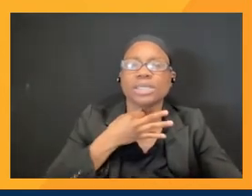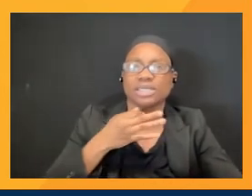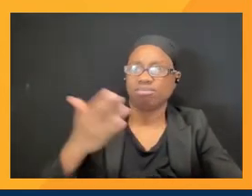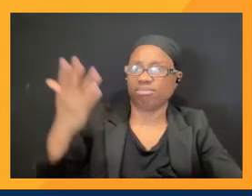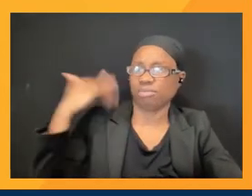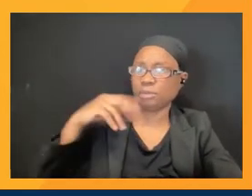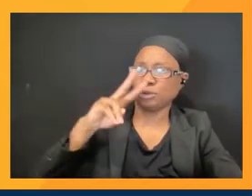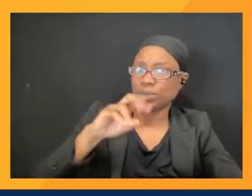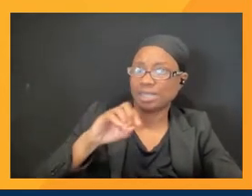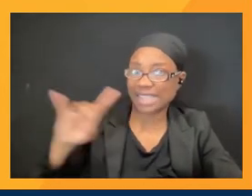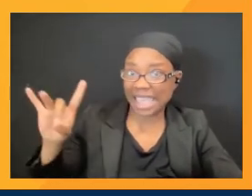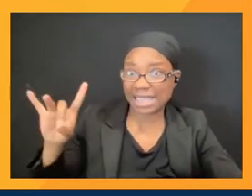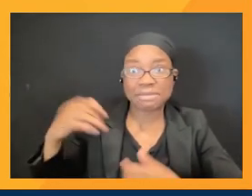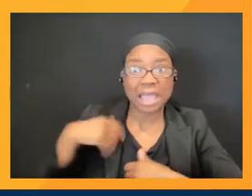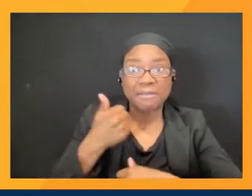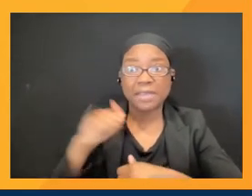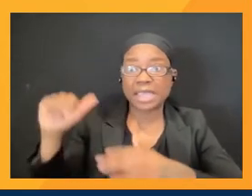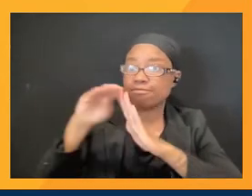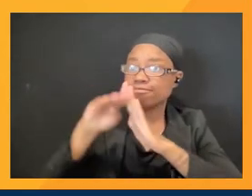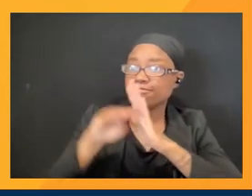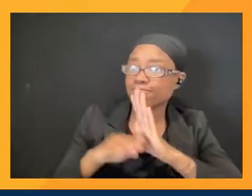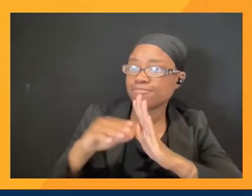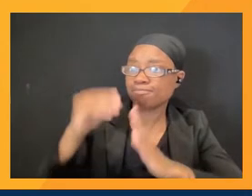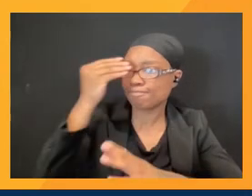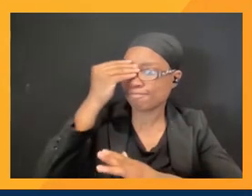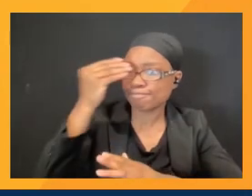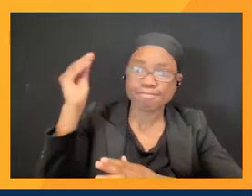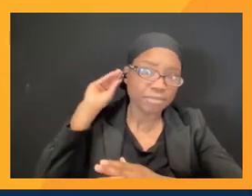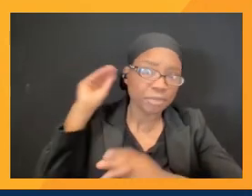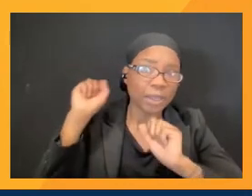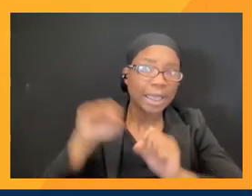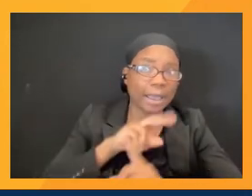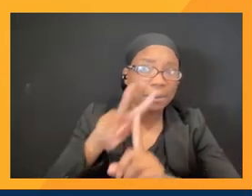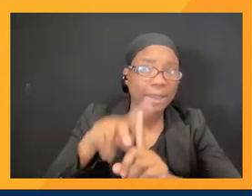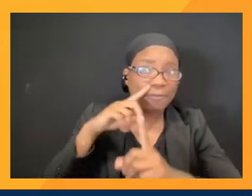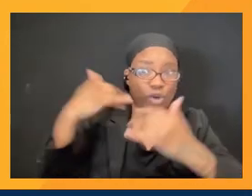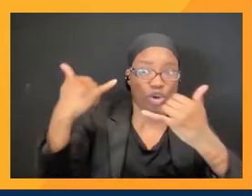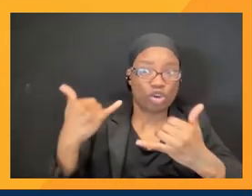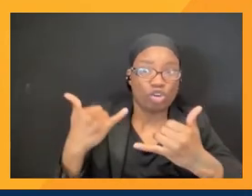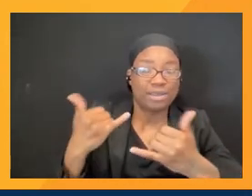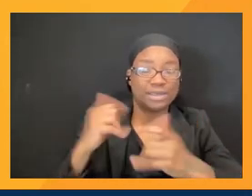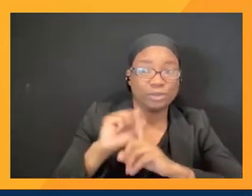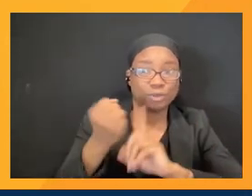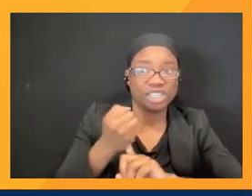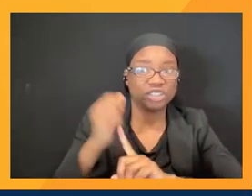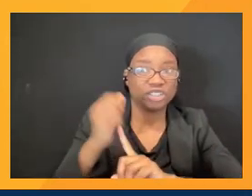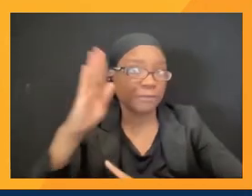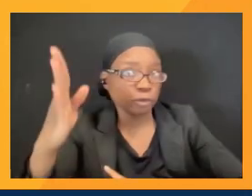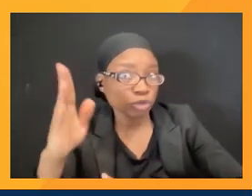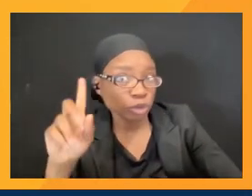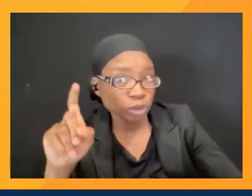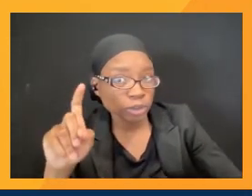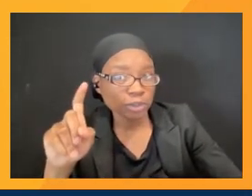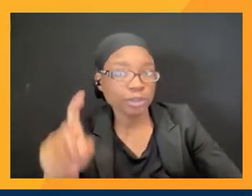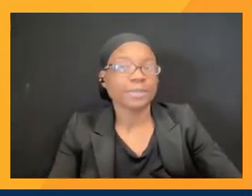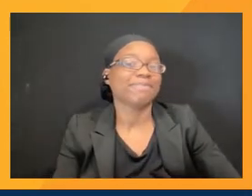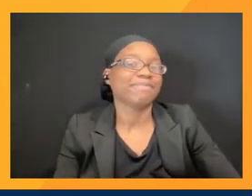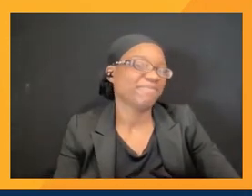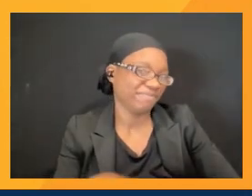realized, I don't know. I don't know the answer to that. I'm just being honest. Yeah. No, and that answer is